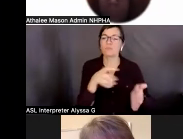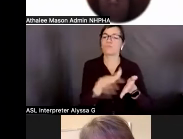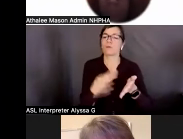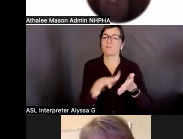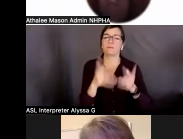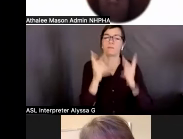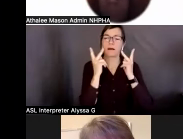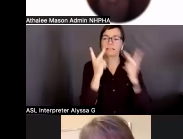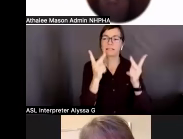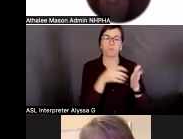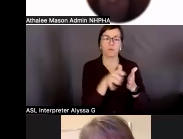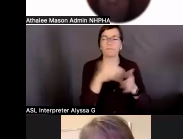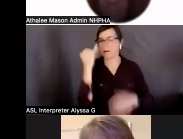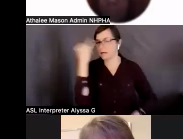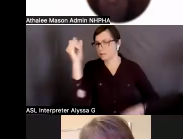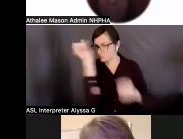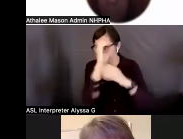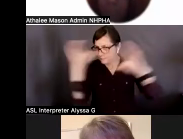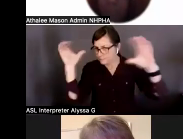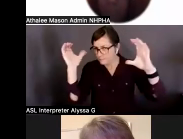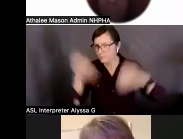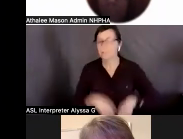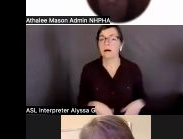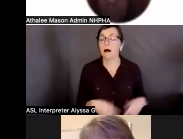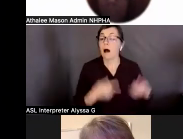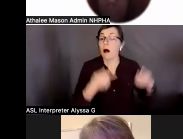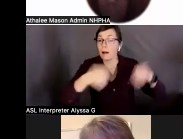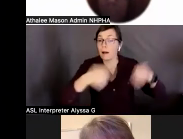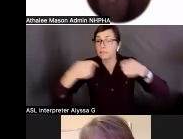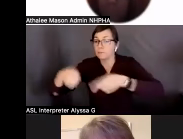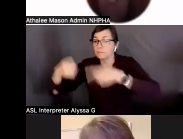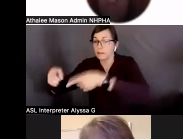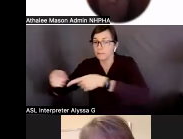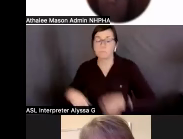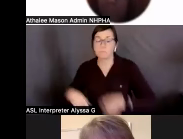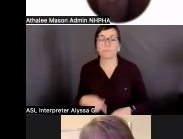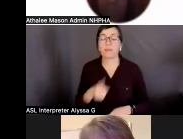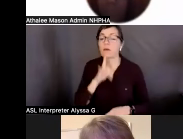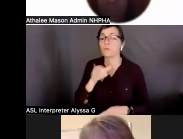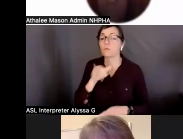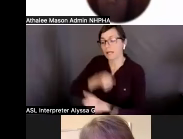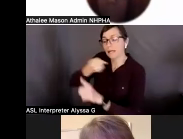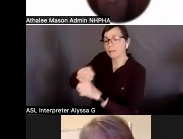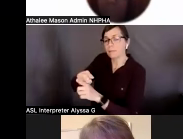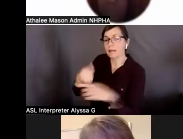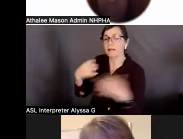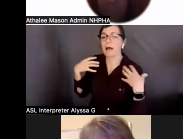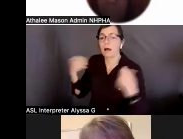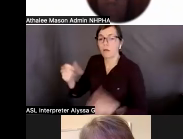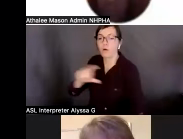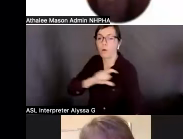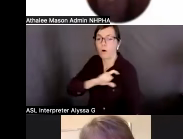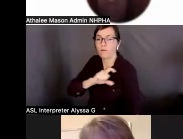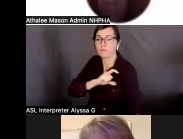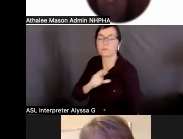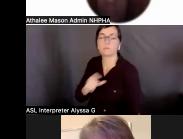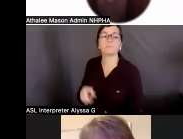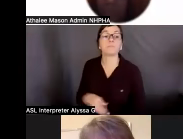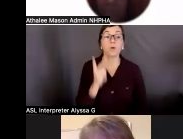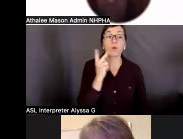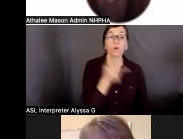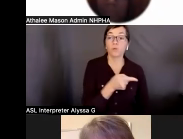effect. Specifically, I've chosen to highlight the emergency orders that will impact the work of the health officer. So you can see that there were